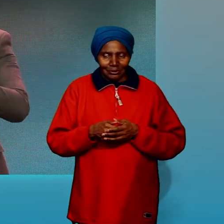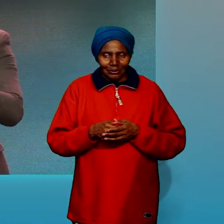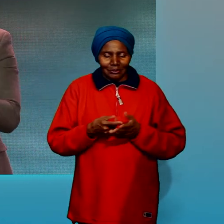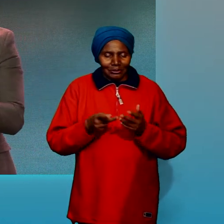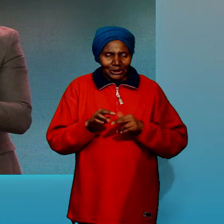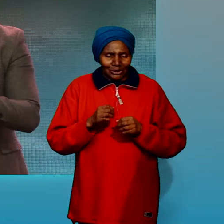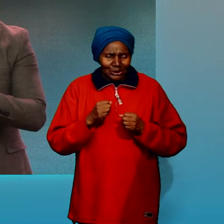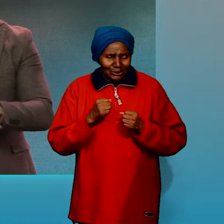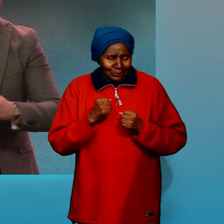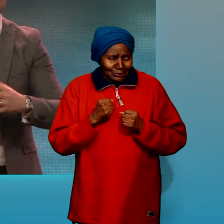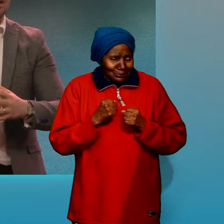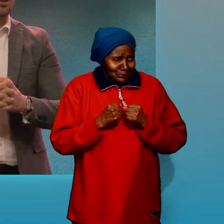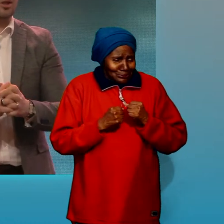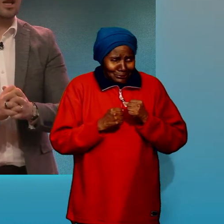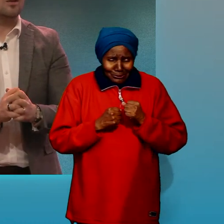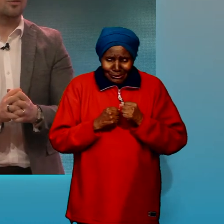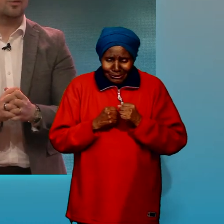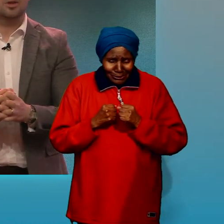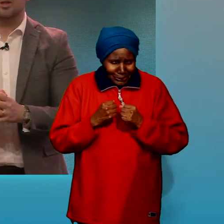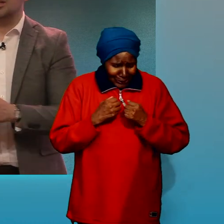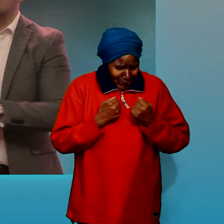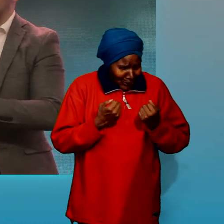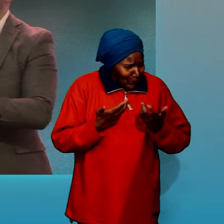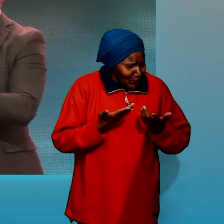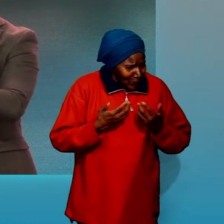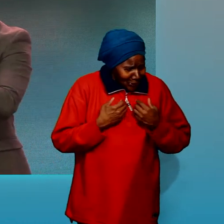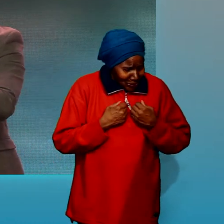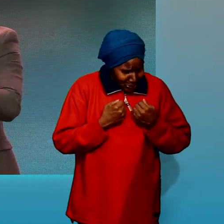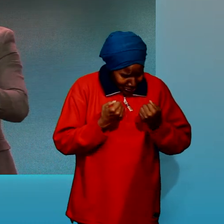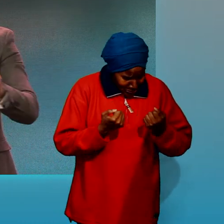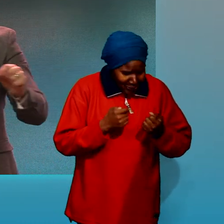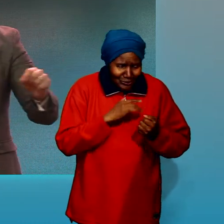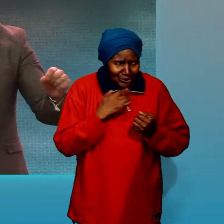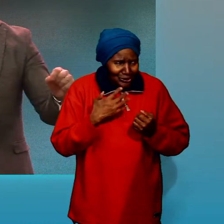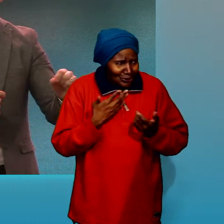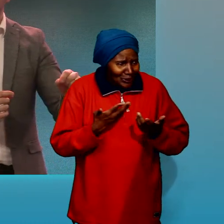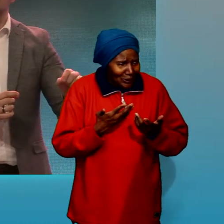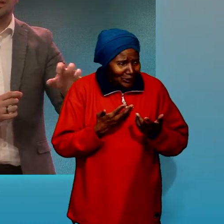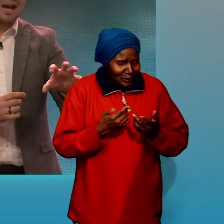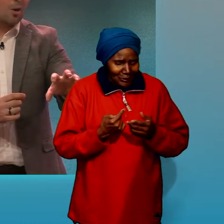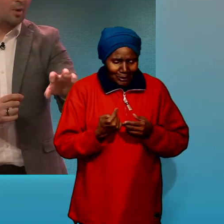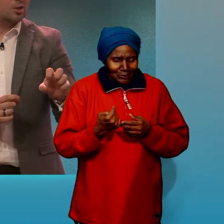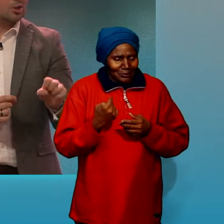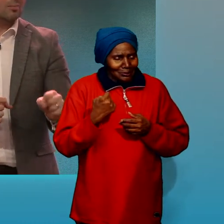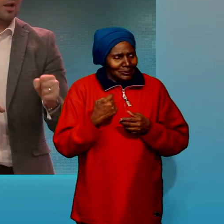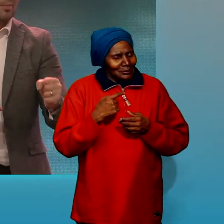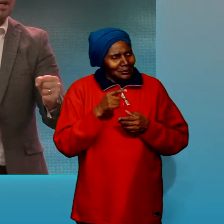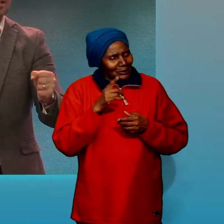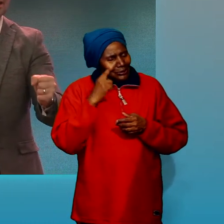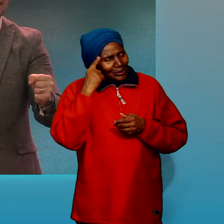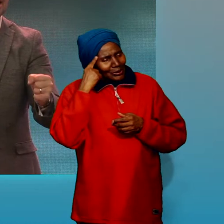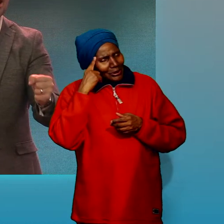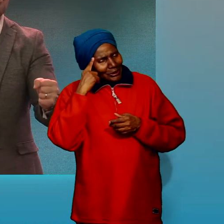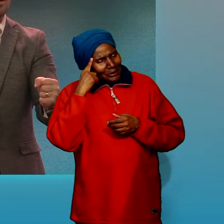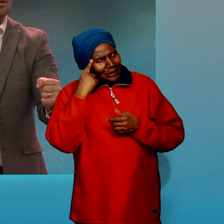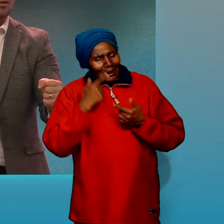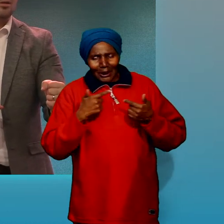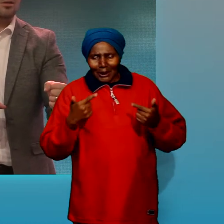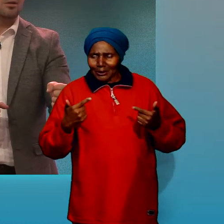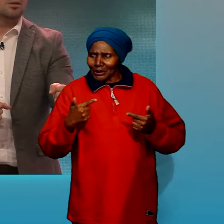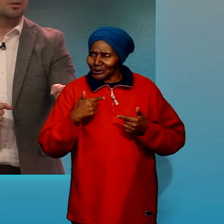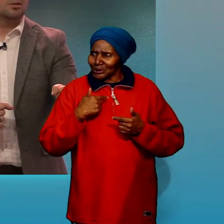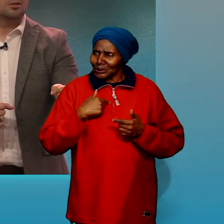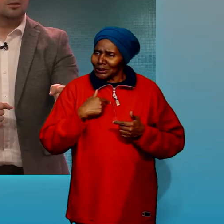where the fruit is in your life, I would encourage you to trace it back to, well, how much am I abiding in Him?